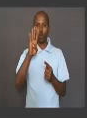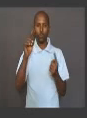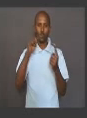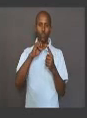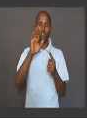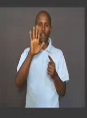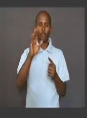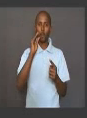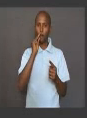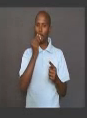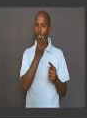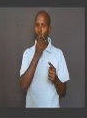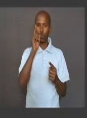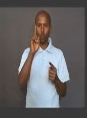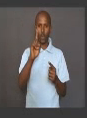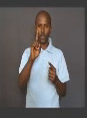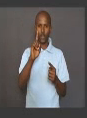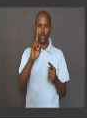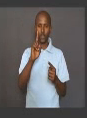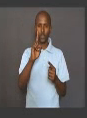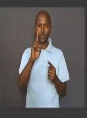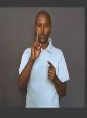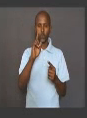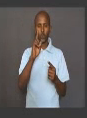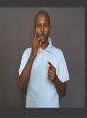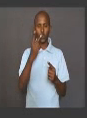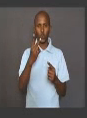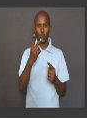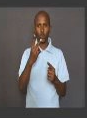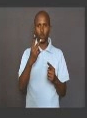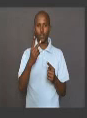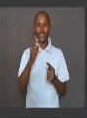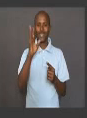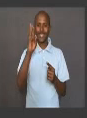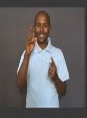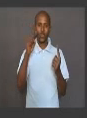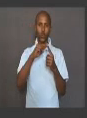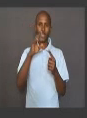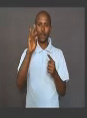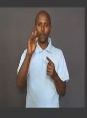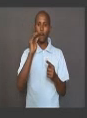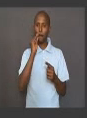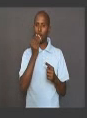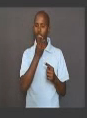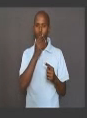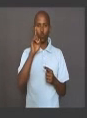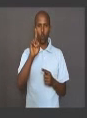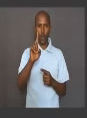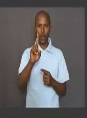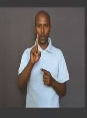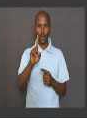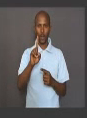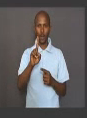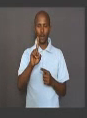2. 4 to 5 pies, he's eaten 1, 2. 6 to 7